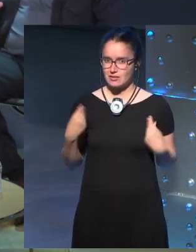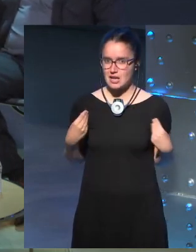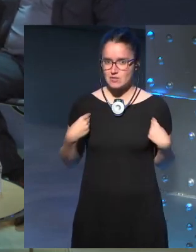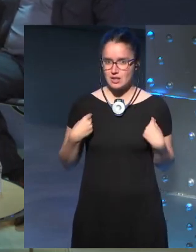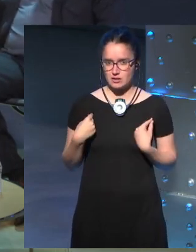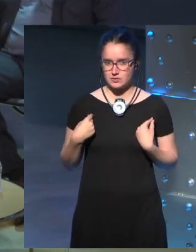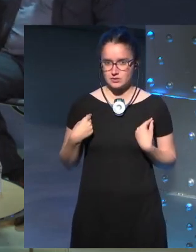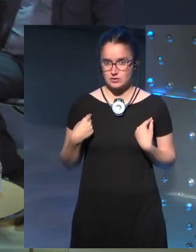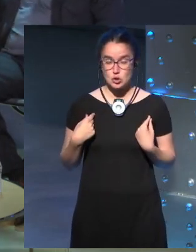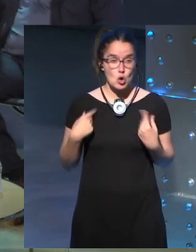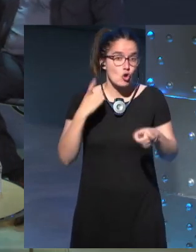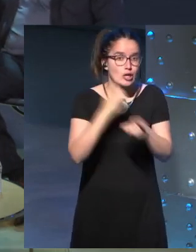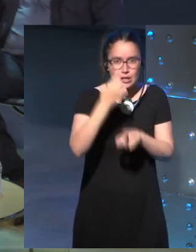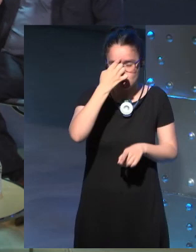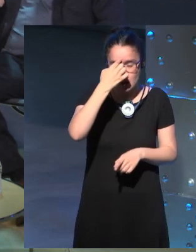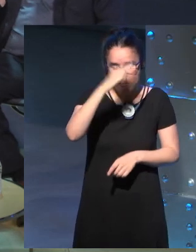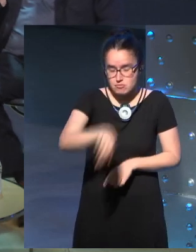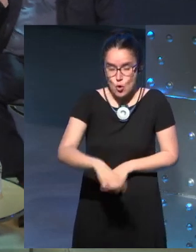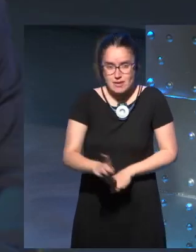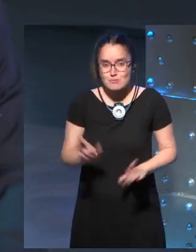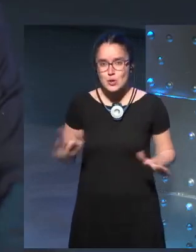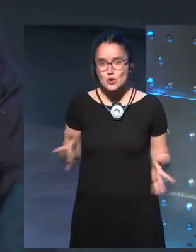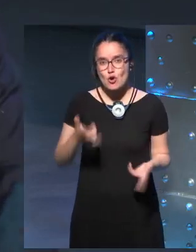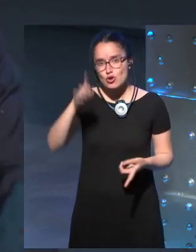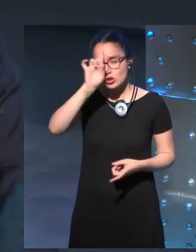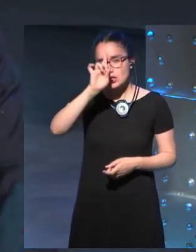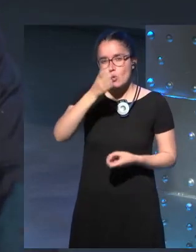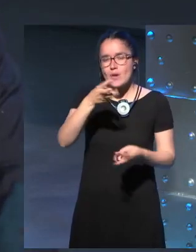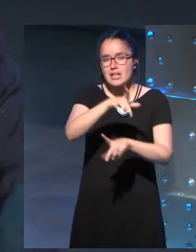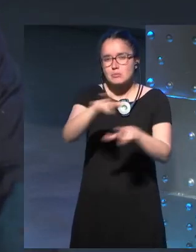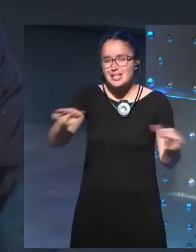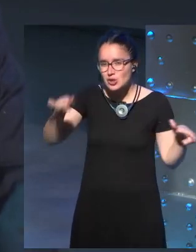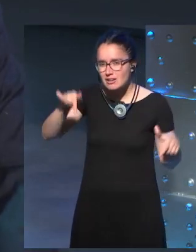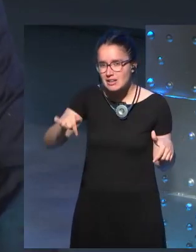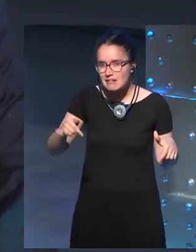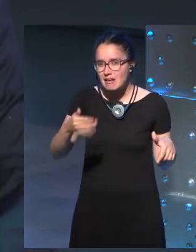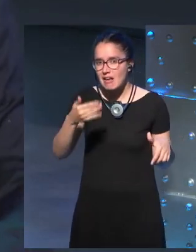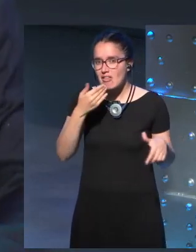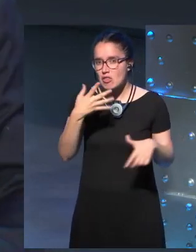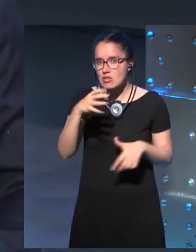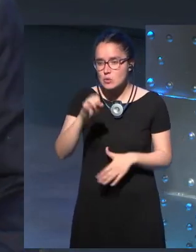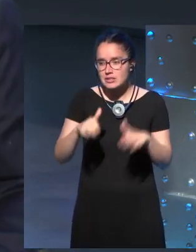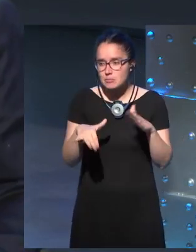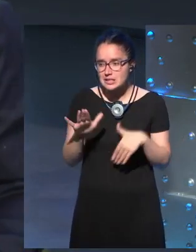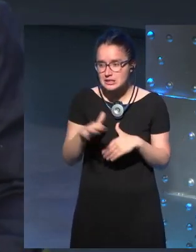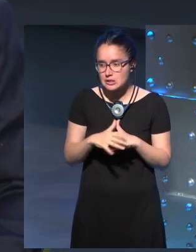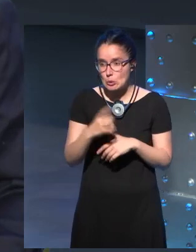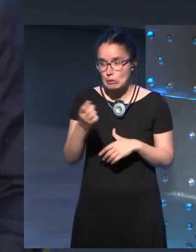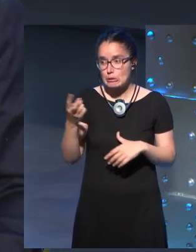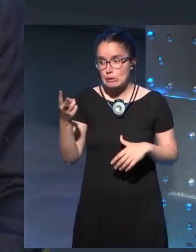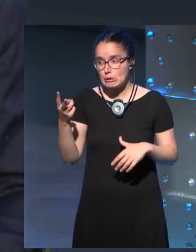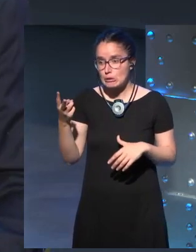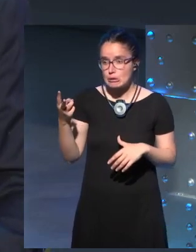very important in life. I'm not against nostalgia, but I don't know how many people we have here with more than 50